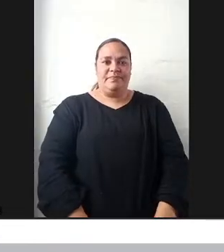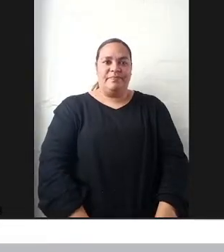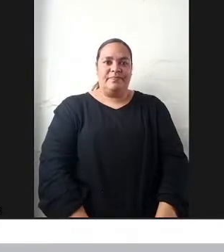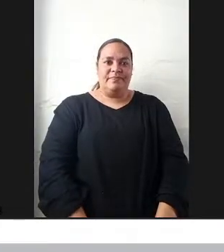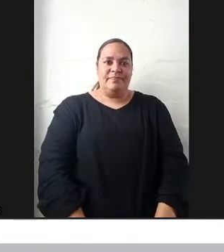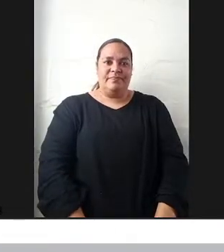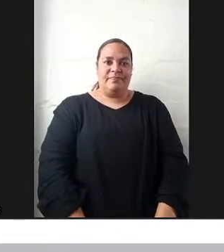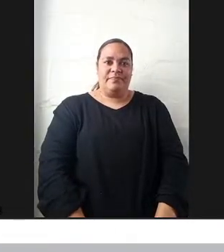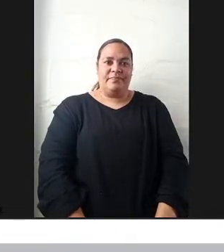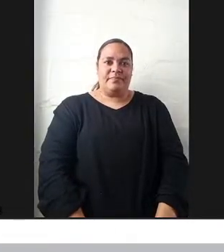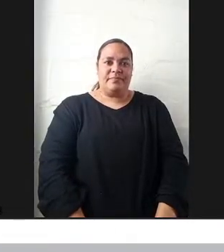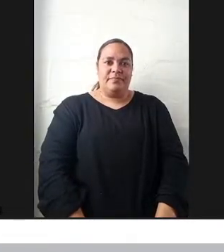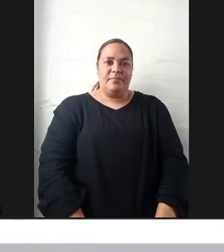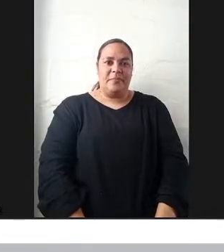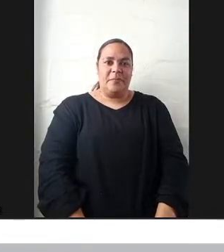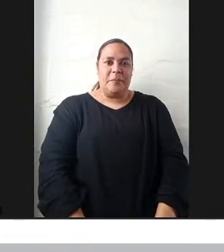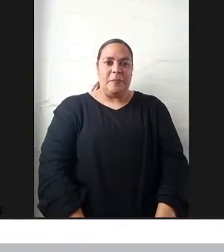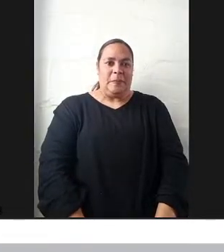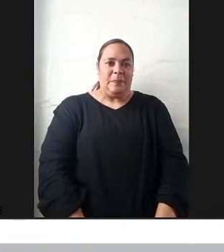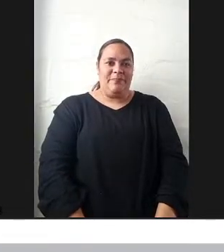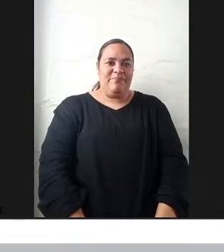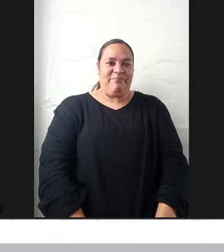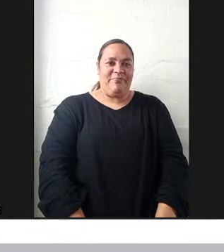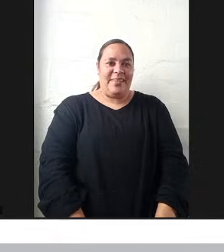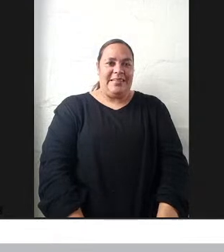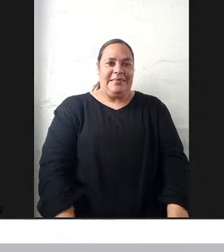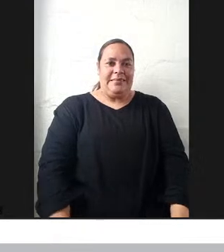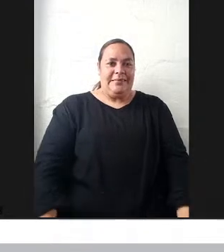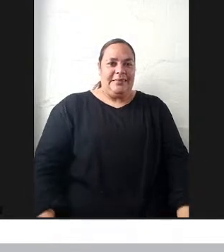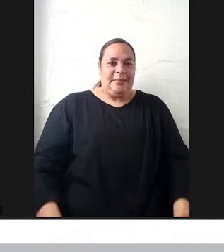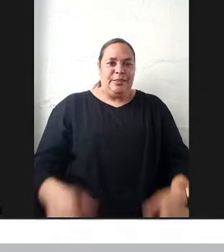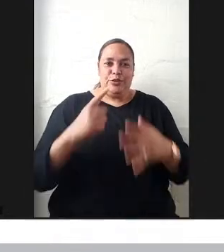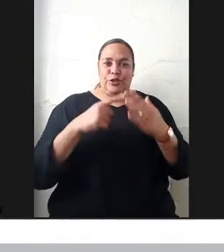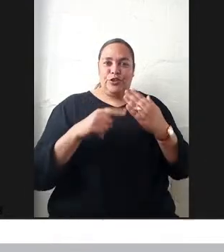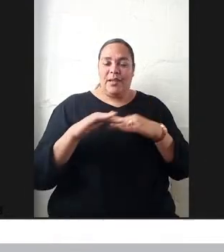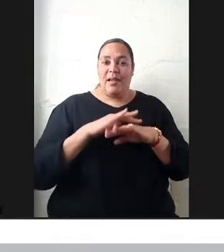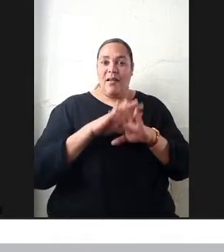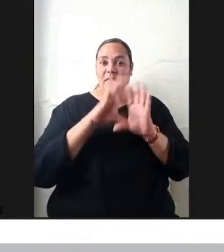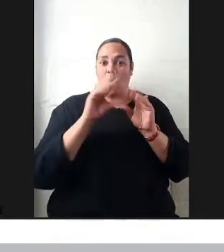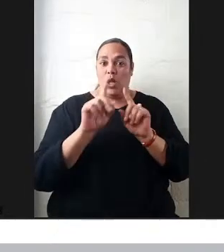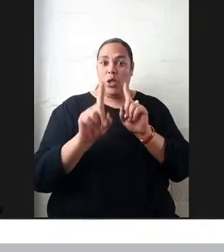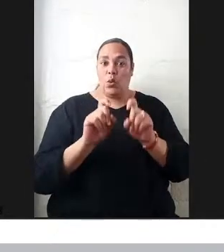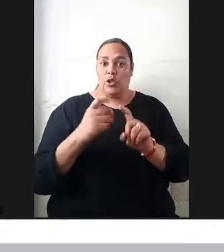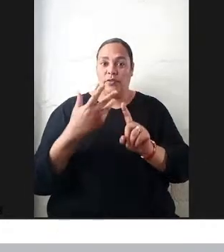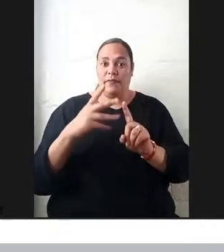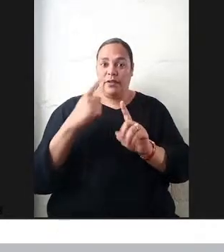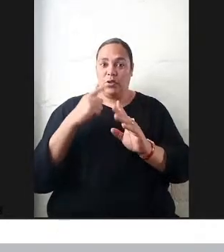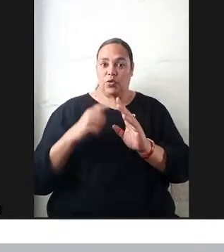Chair, just to check, we've covered all your questions.